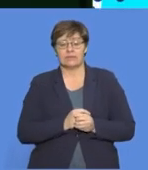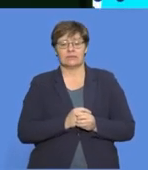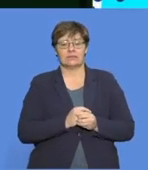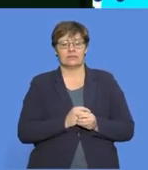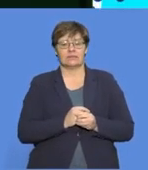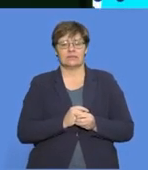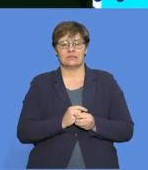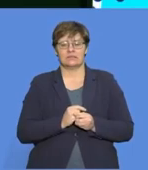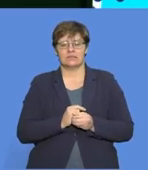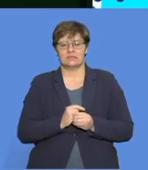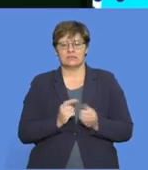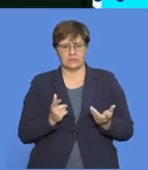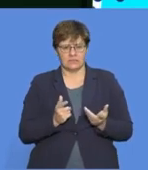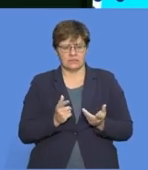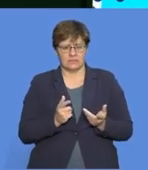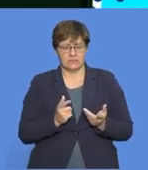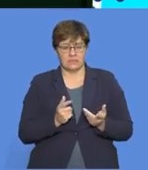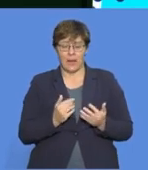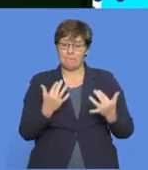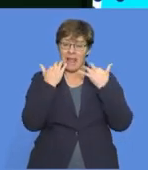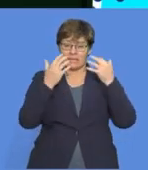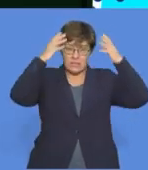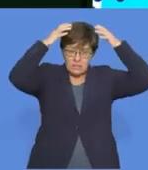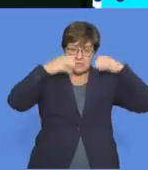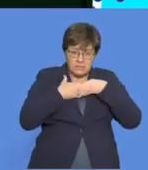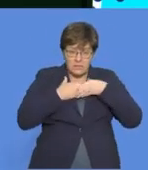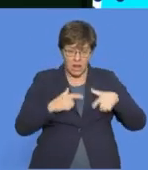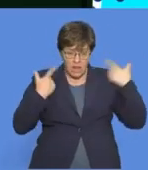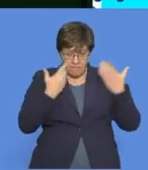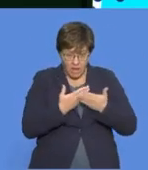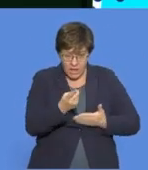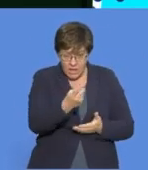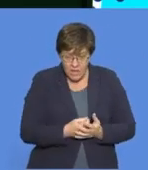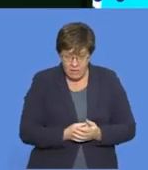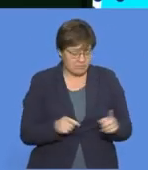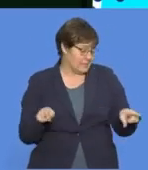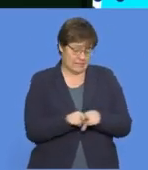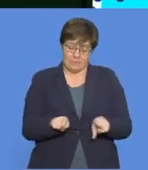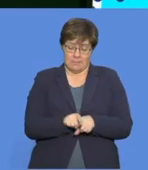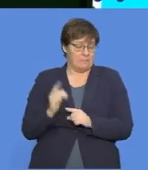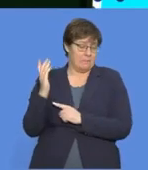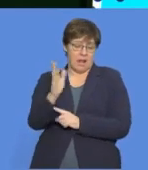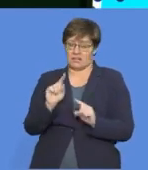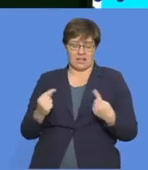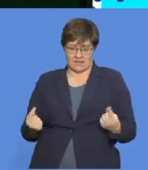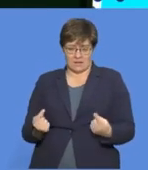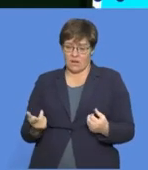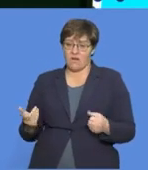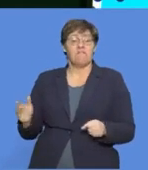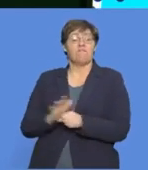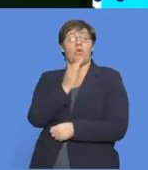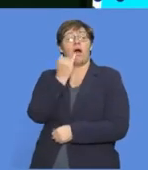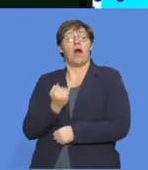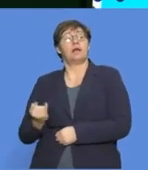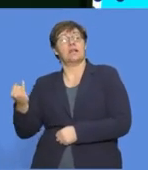you couldn't live with a plastic bag over your head. In the same way, a plant can't live if it's totally